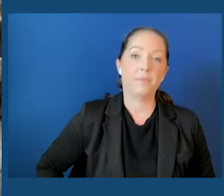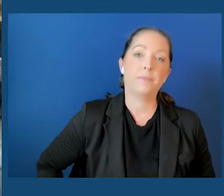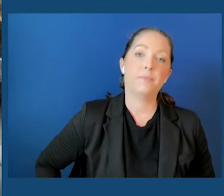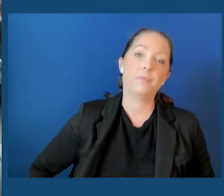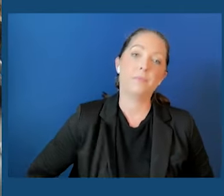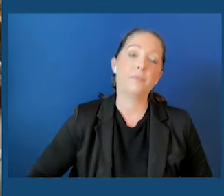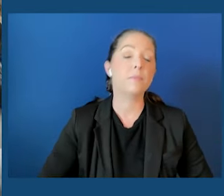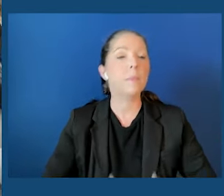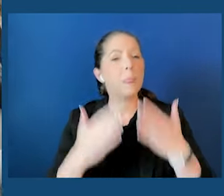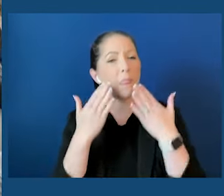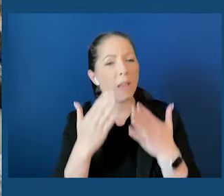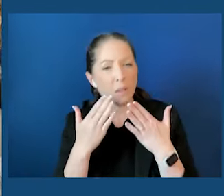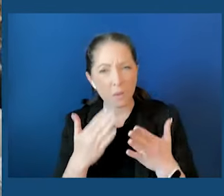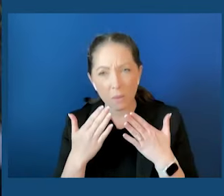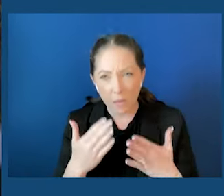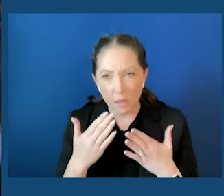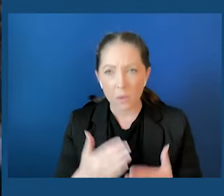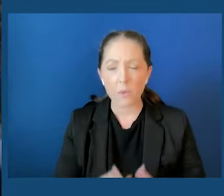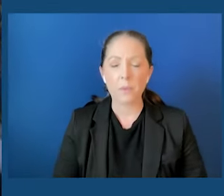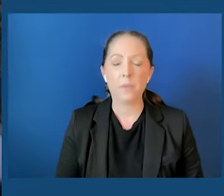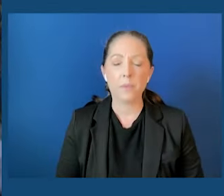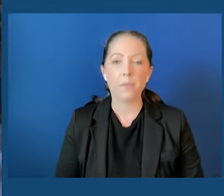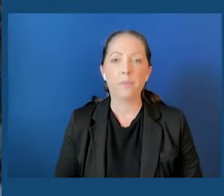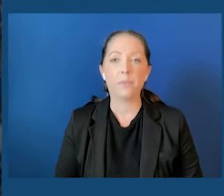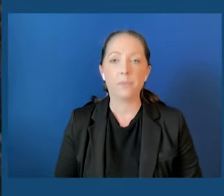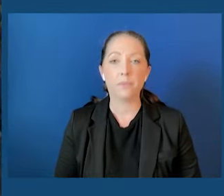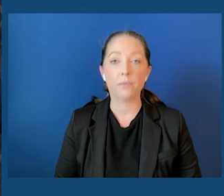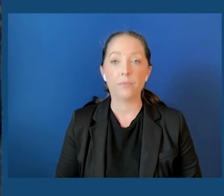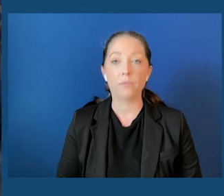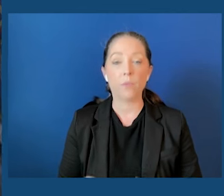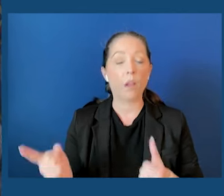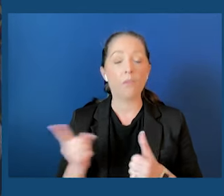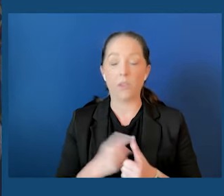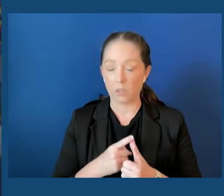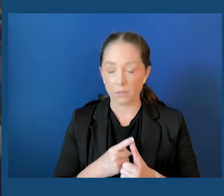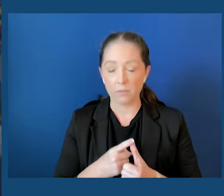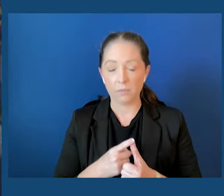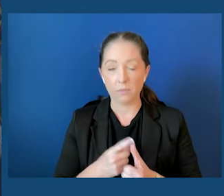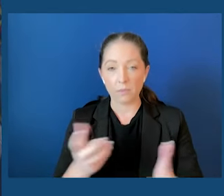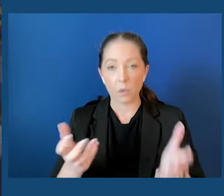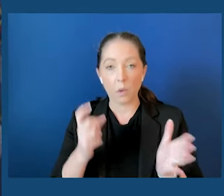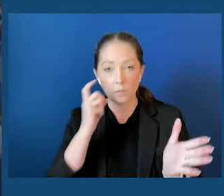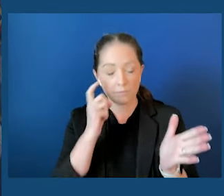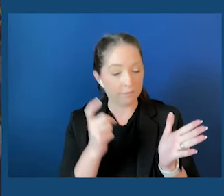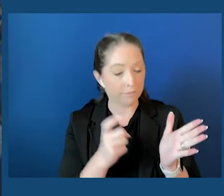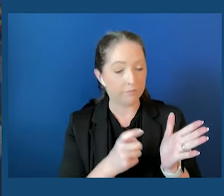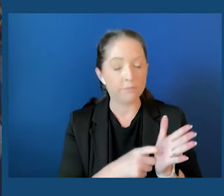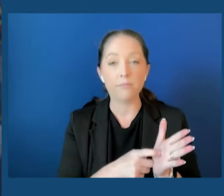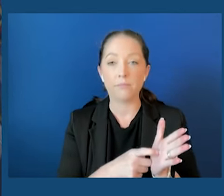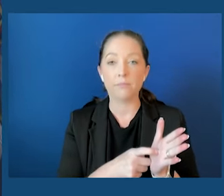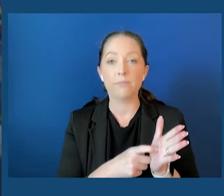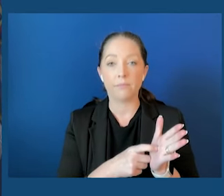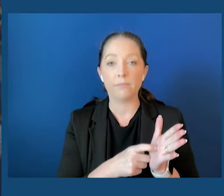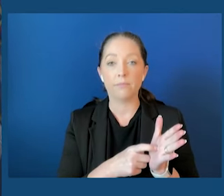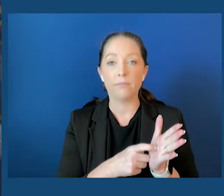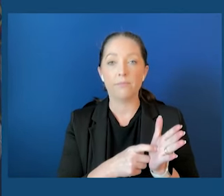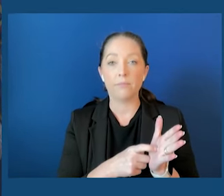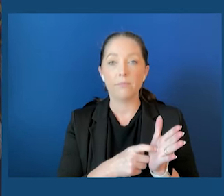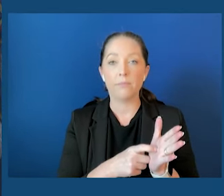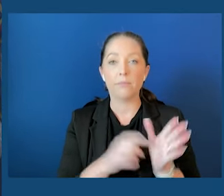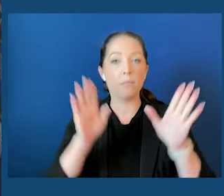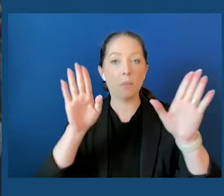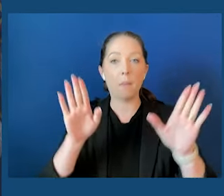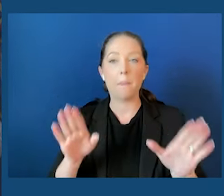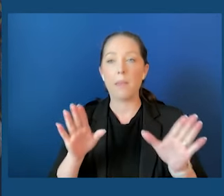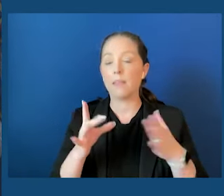Thank you. Thank you. First of all, I do want to acknowledge the presence of extraordinary elected leaders